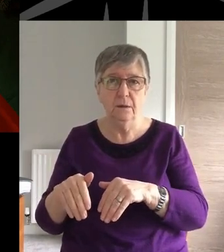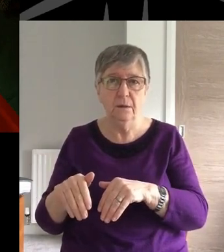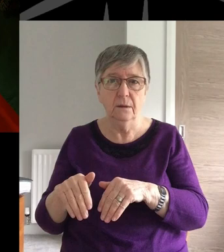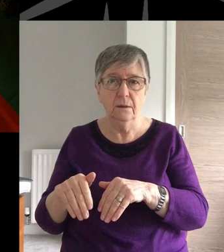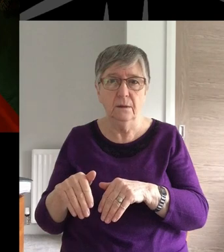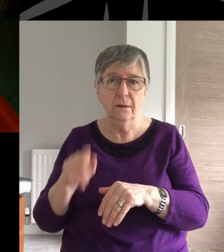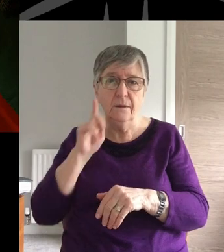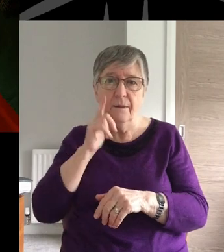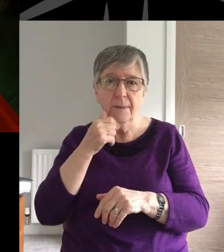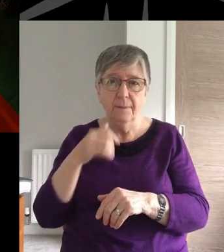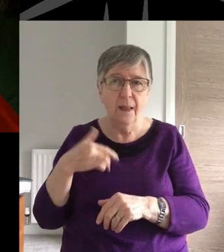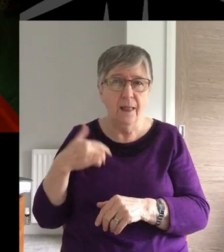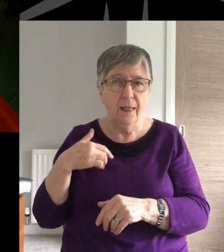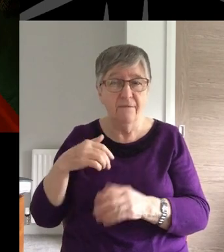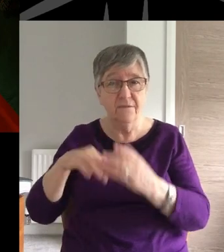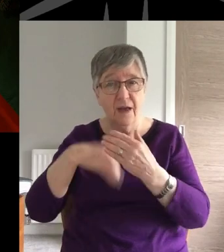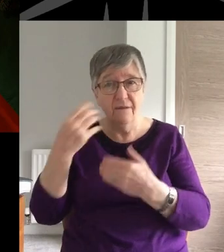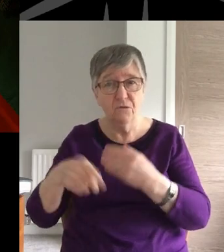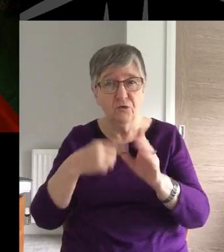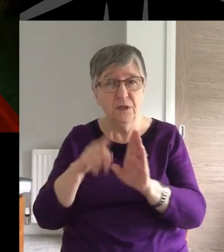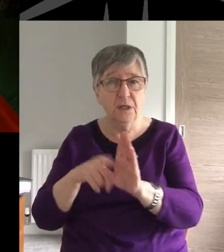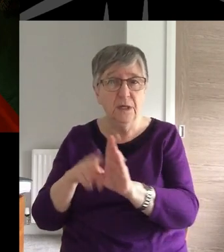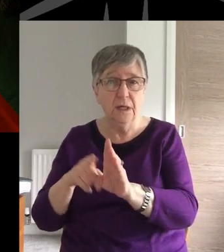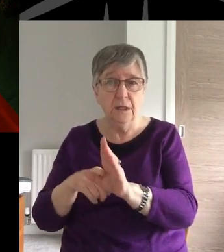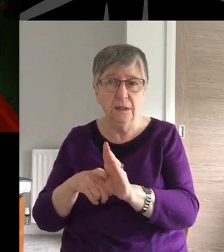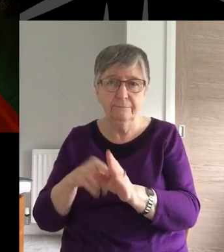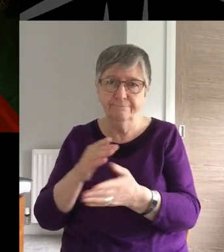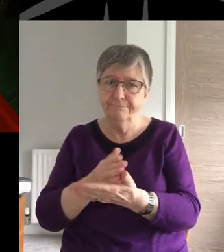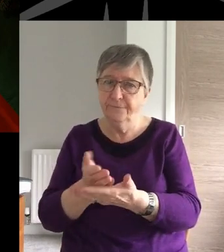and those who live each year with uncertainty.